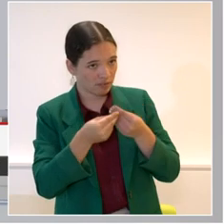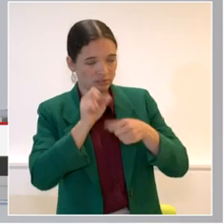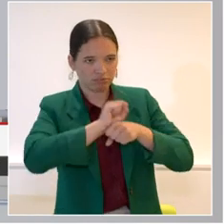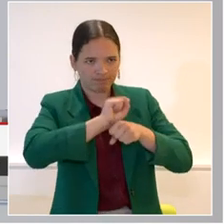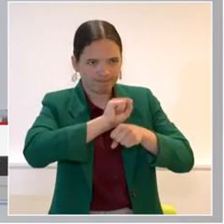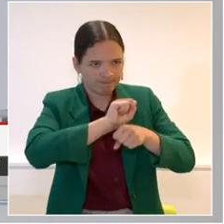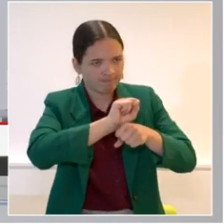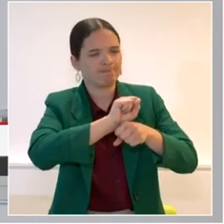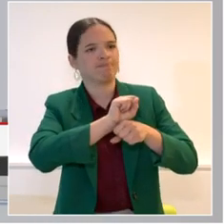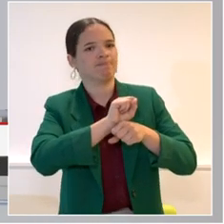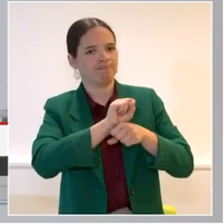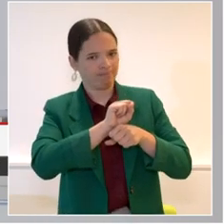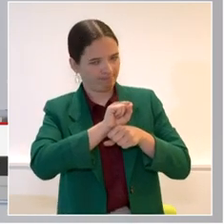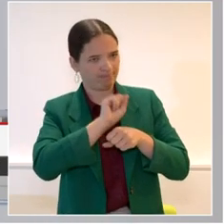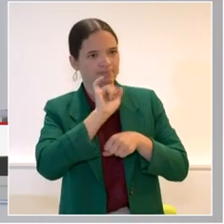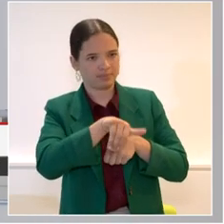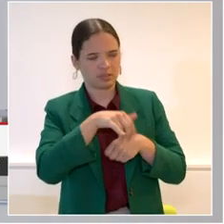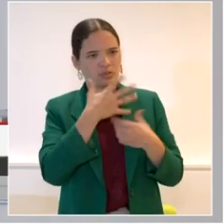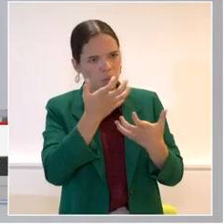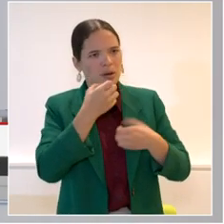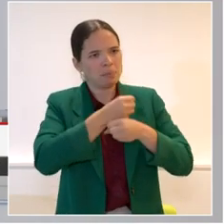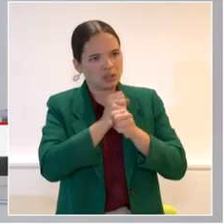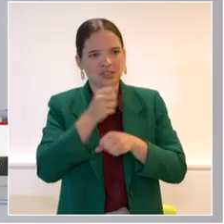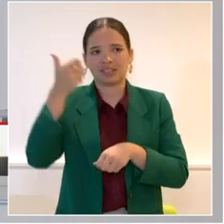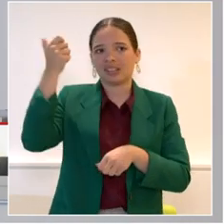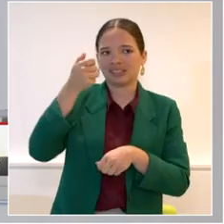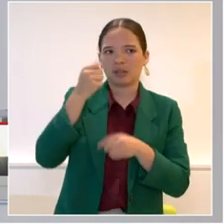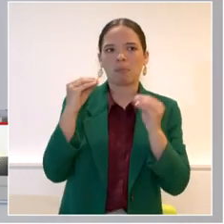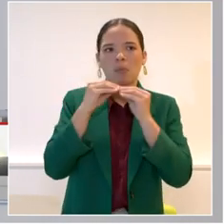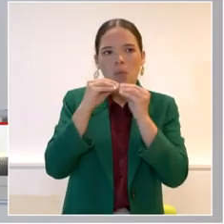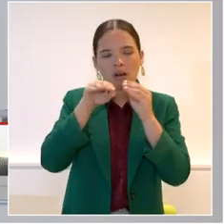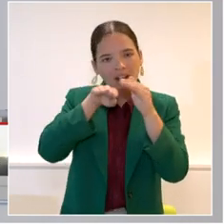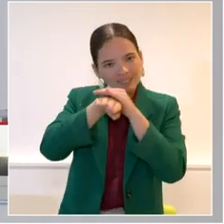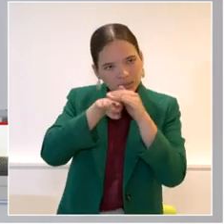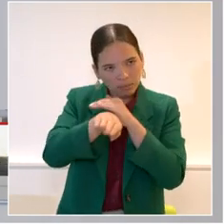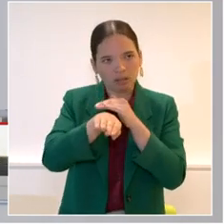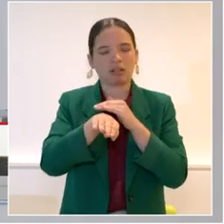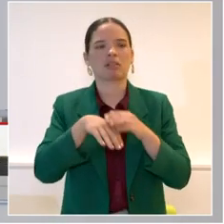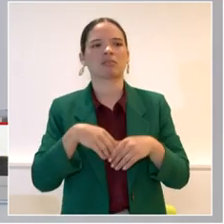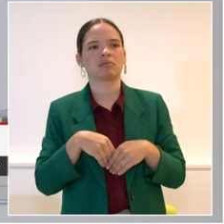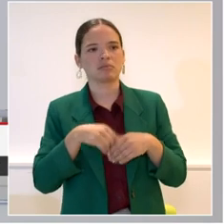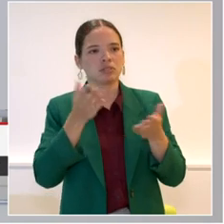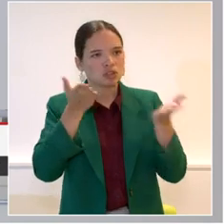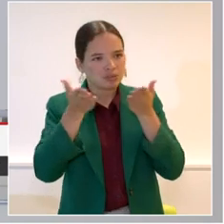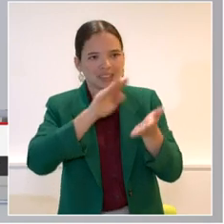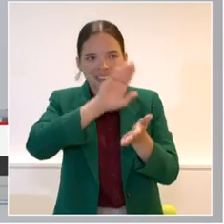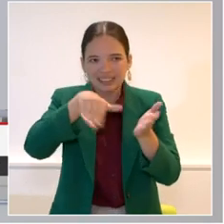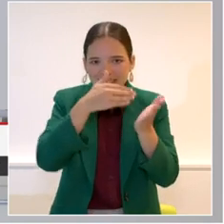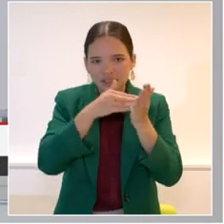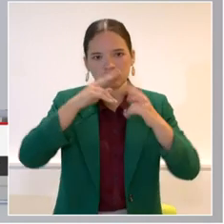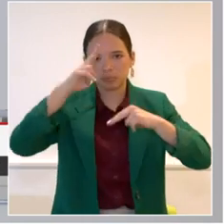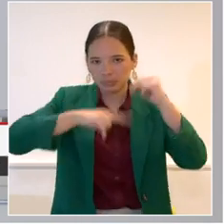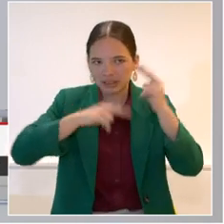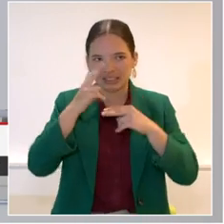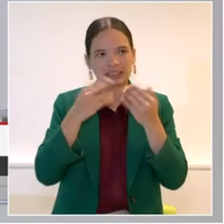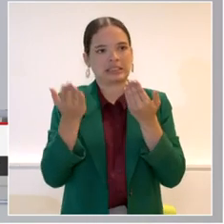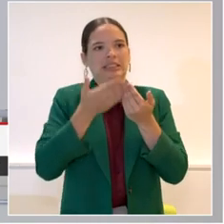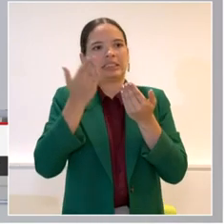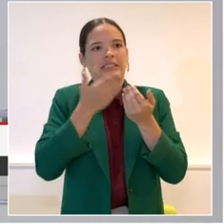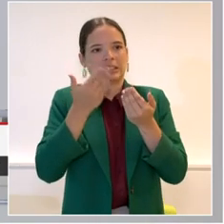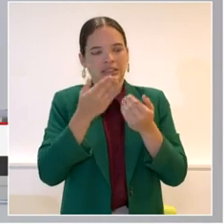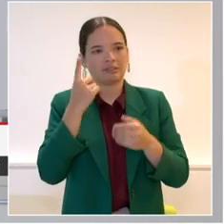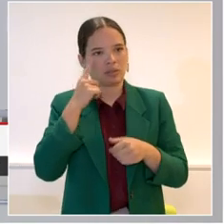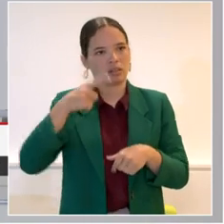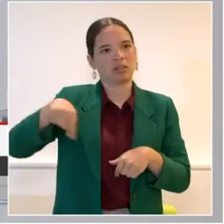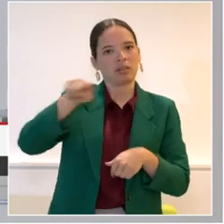make benefits more accessible, to make the experience at service centers more easy for people, more humane and